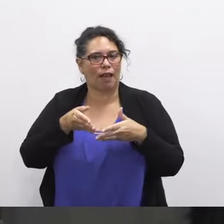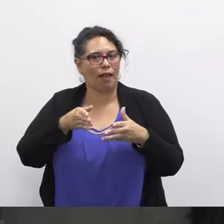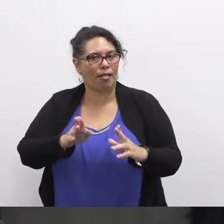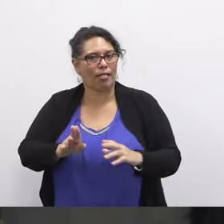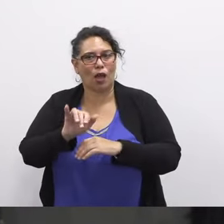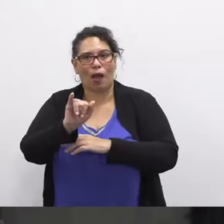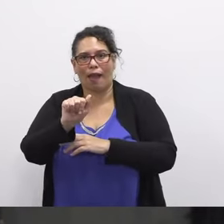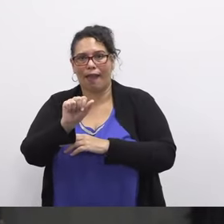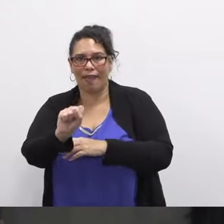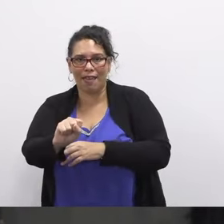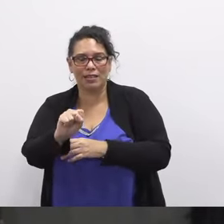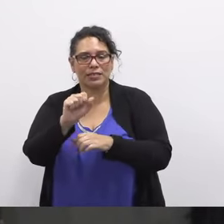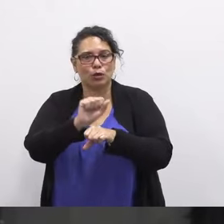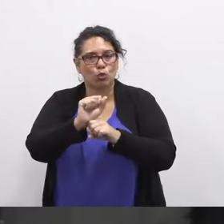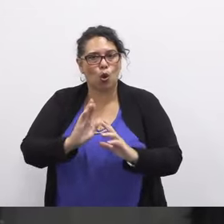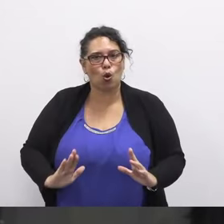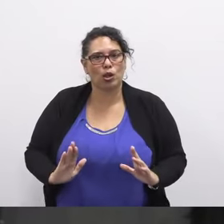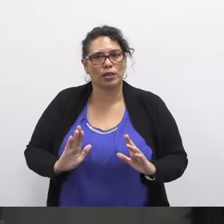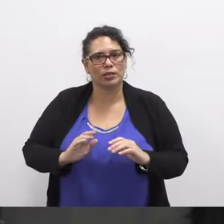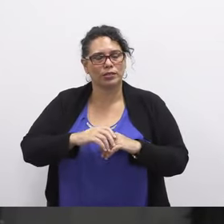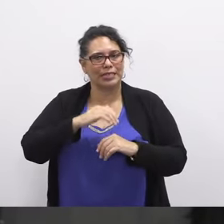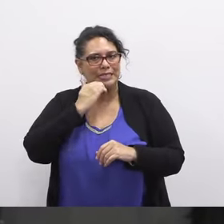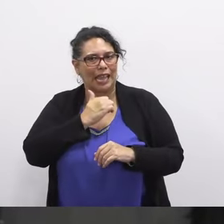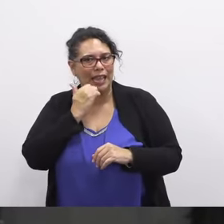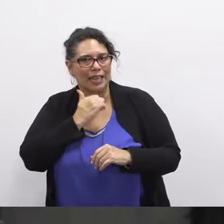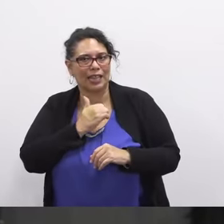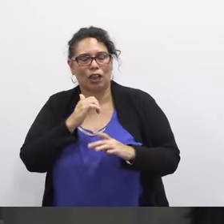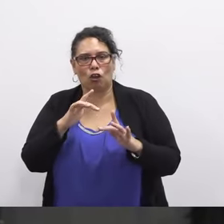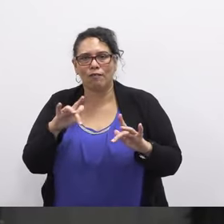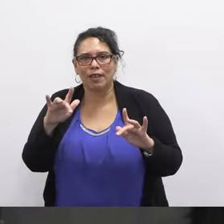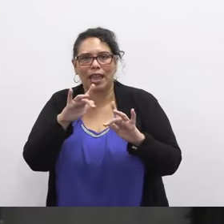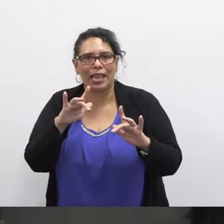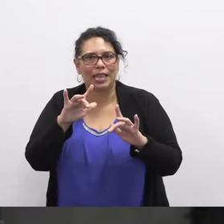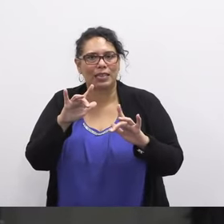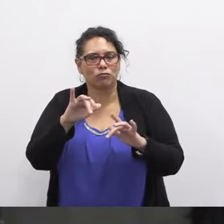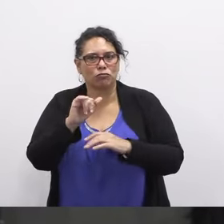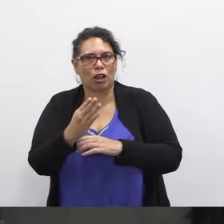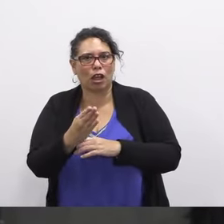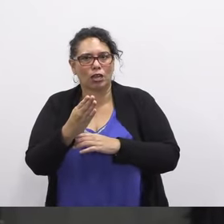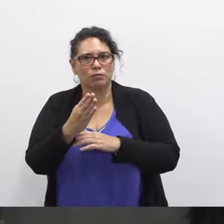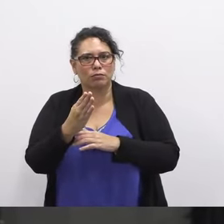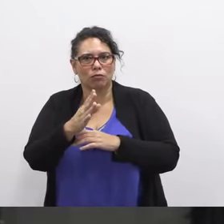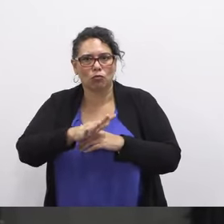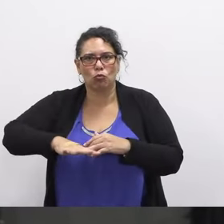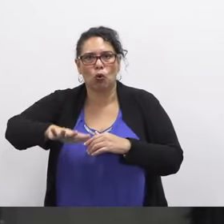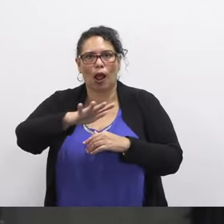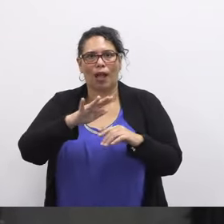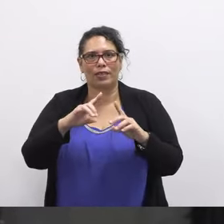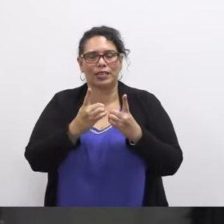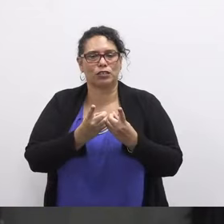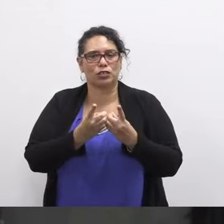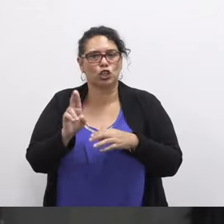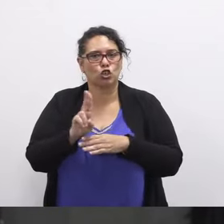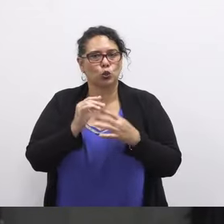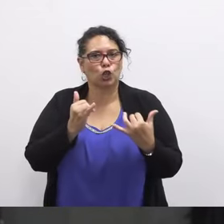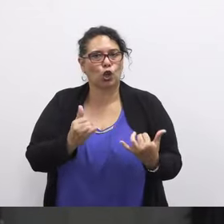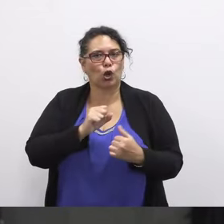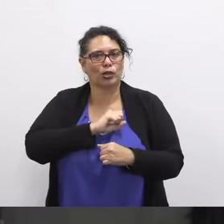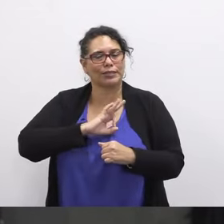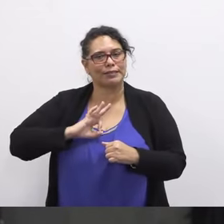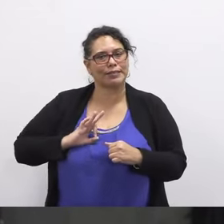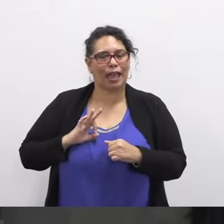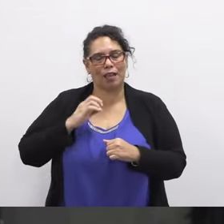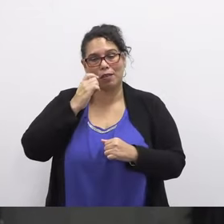IAS employees to occupy daily or vacant positions throughout the district. Use current staff members